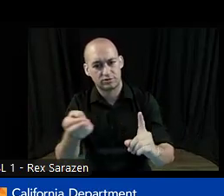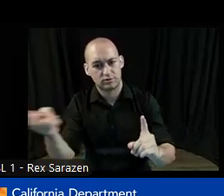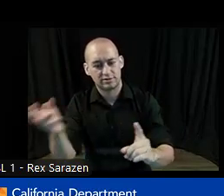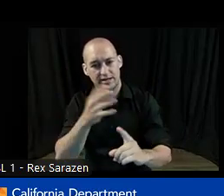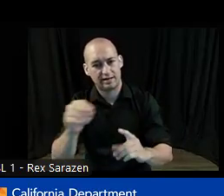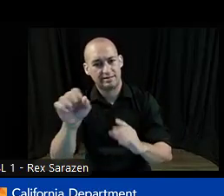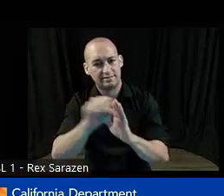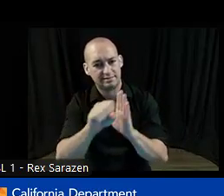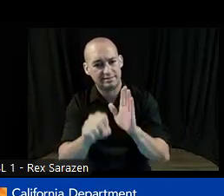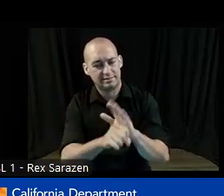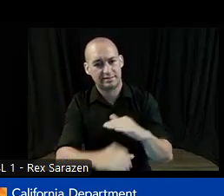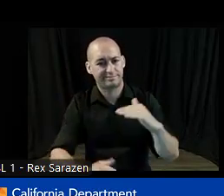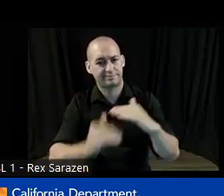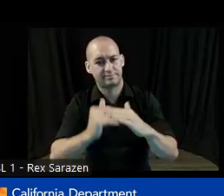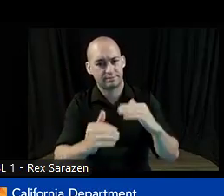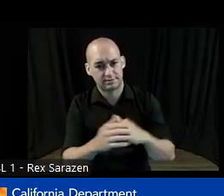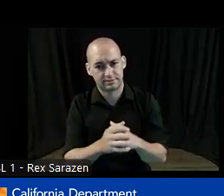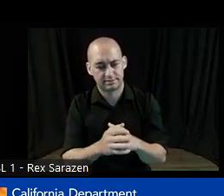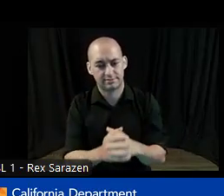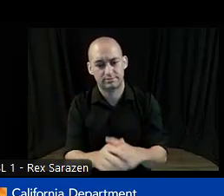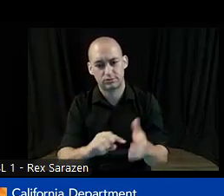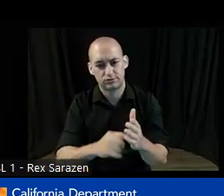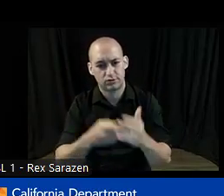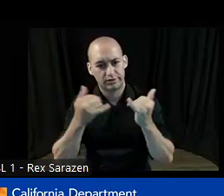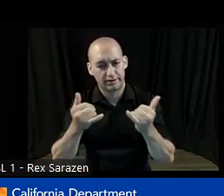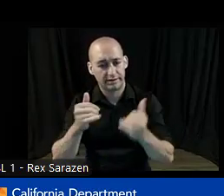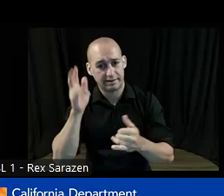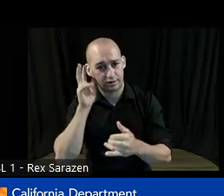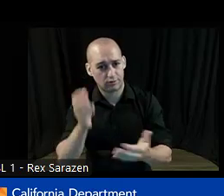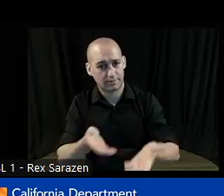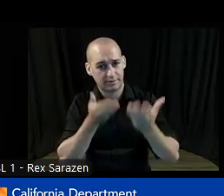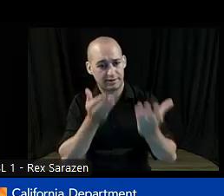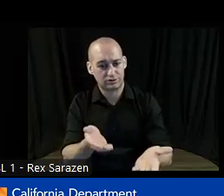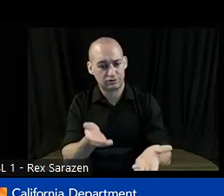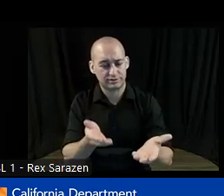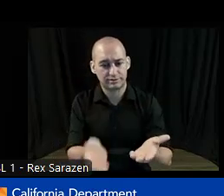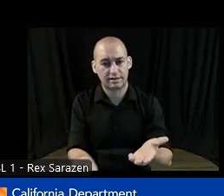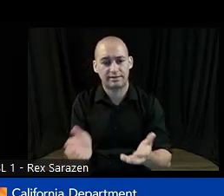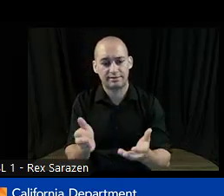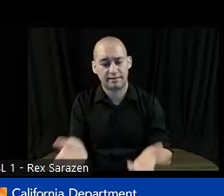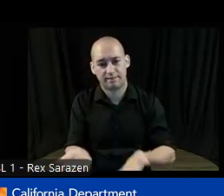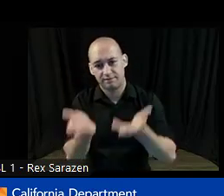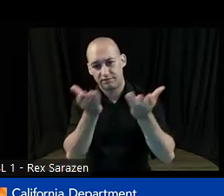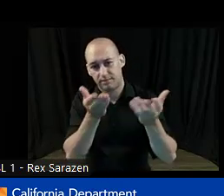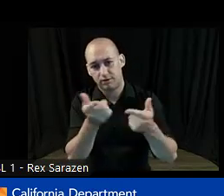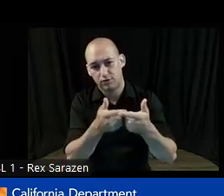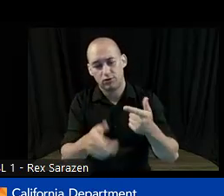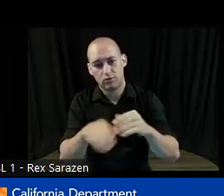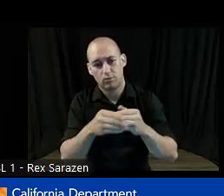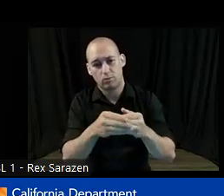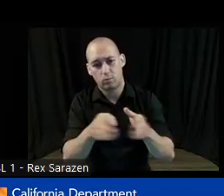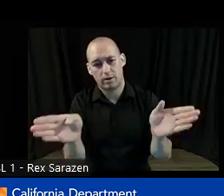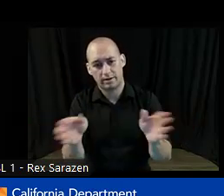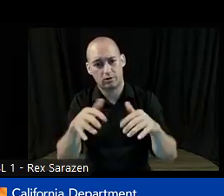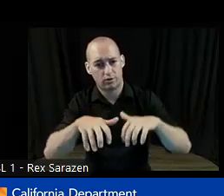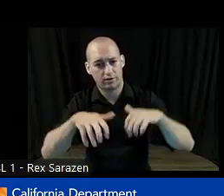So we start today, we hear the recommendations, they're lifted up to a wide audience on